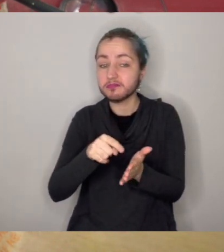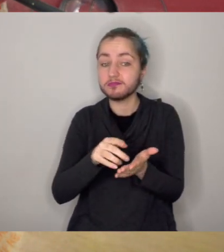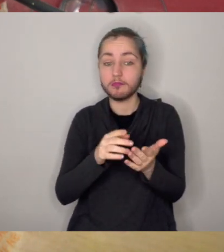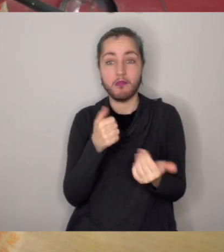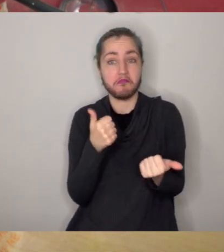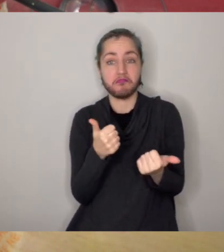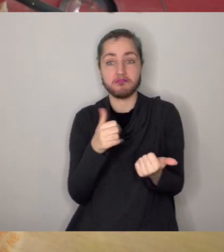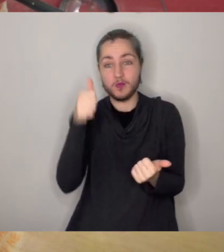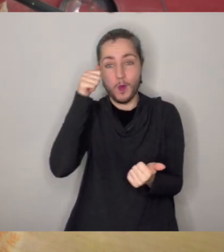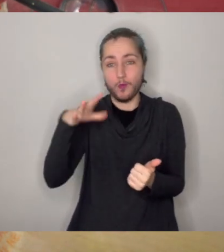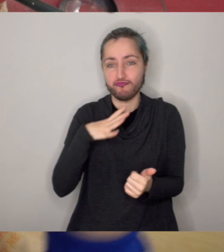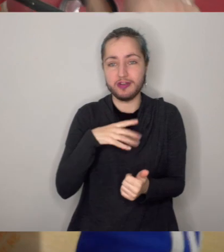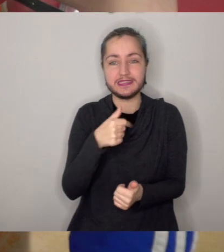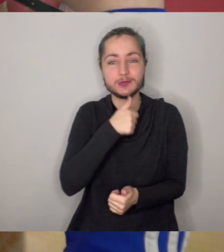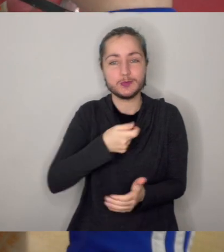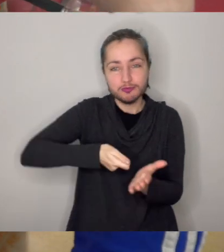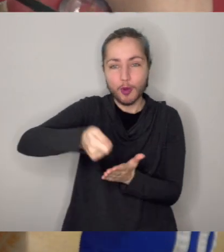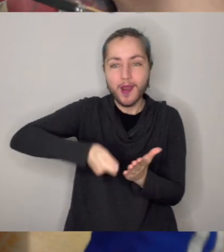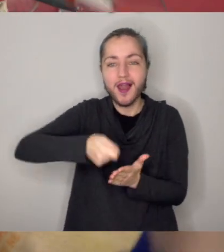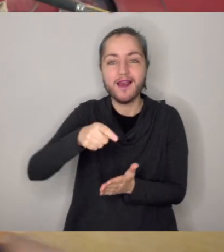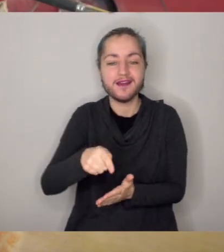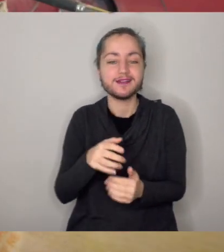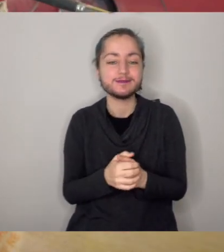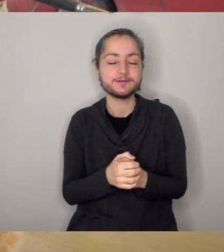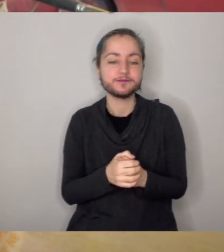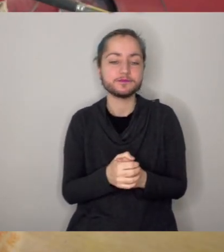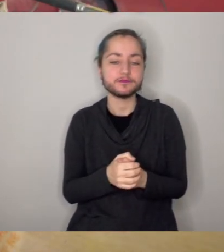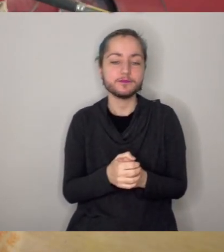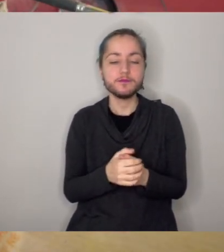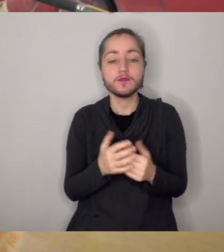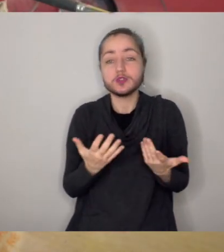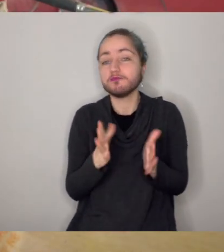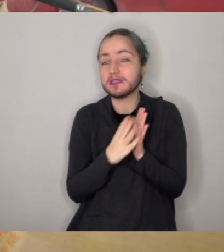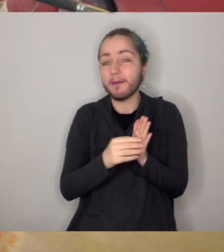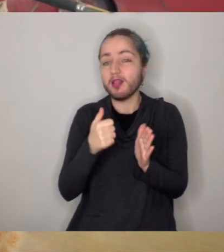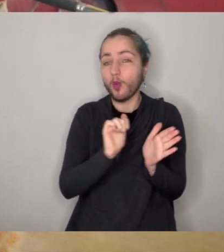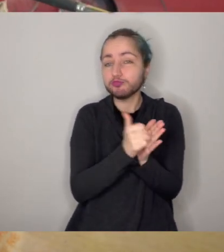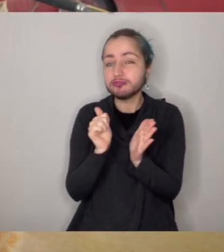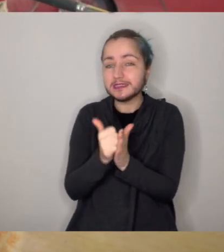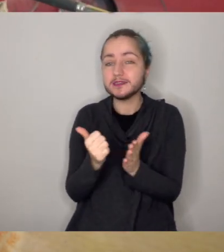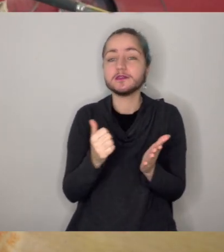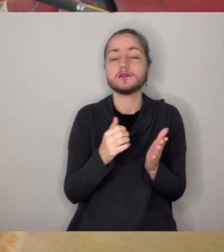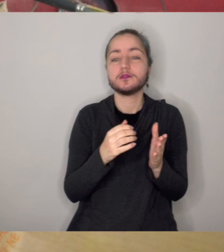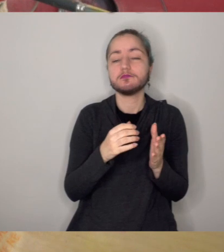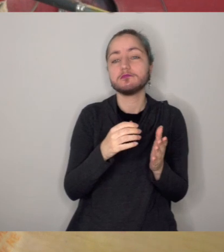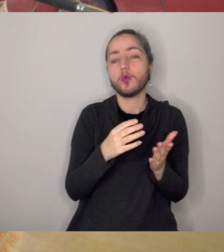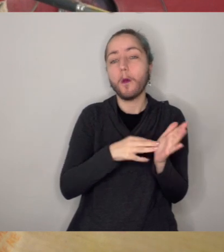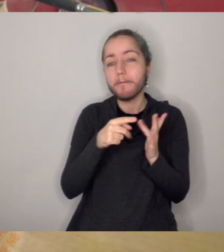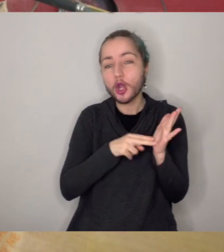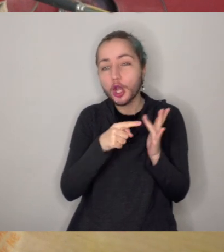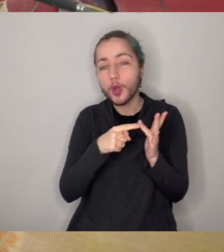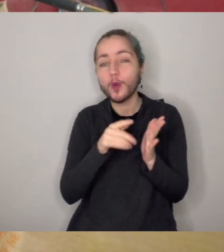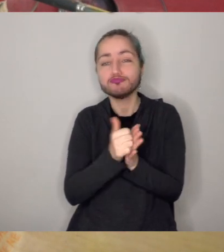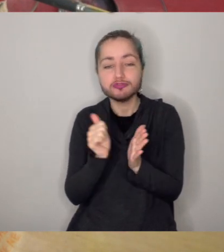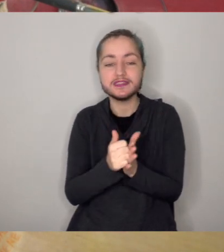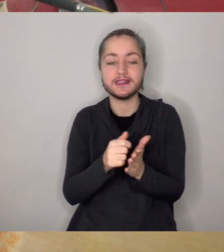Marmite, you're ready to roll out. And this is to, so if you want to use it for printmaking